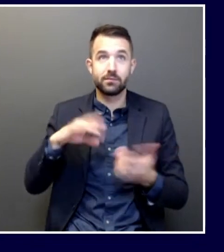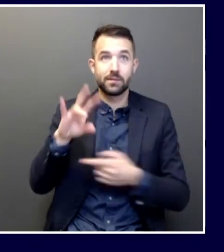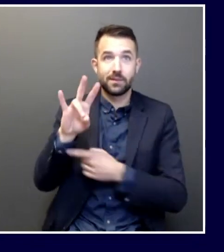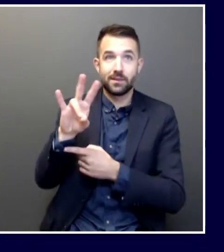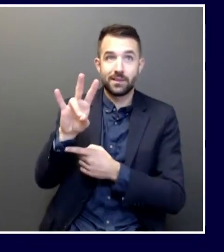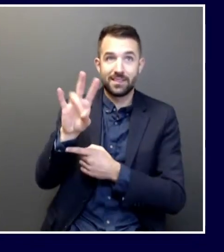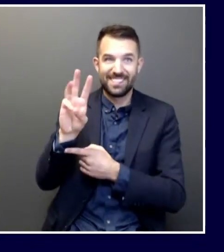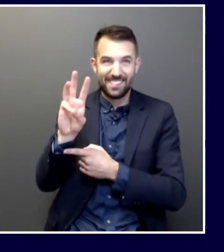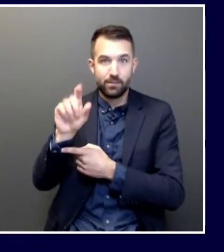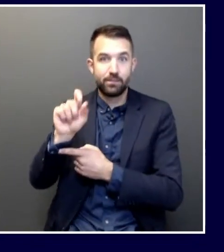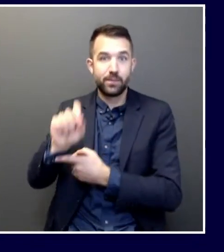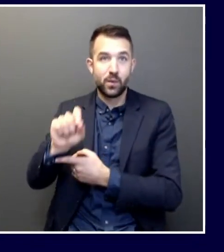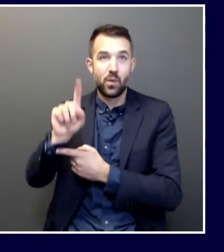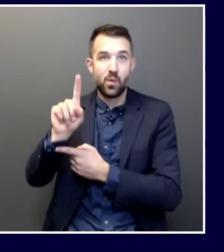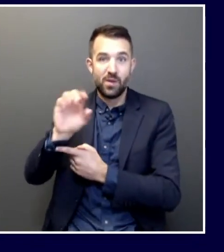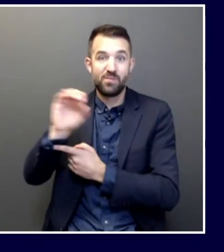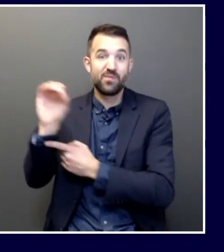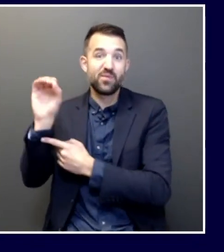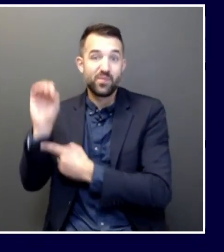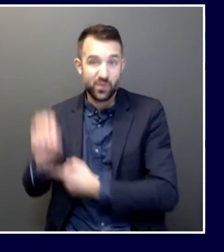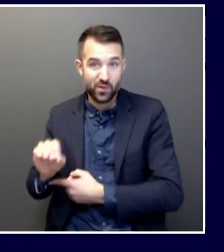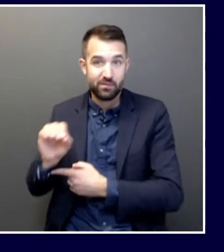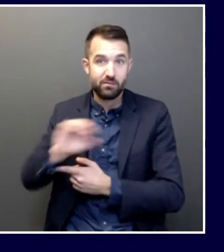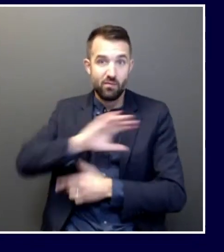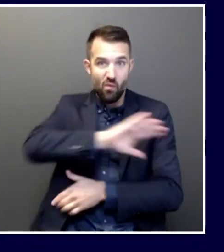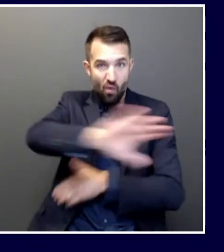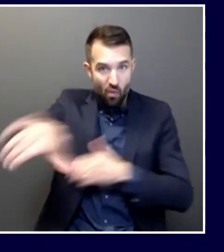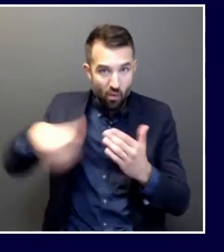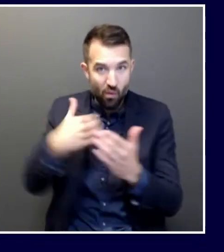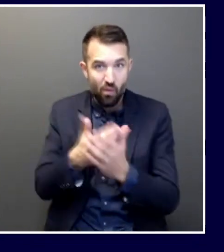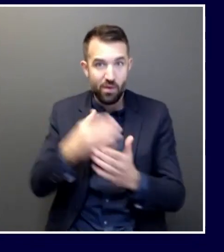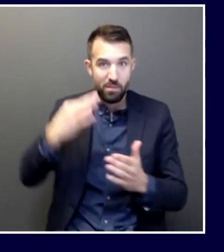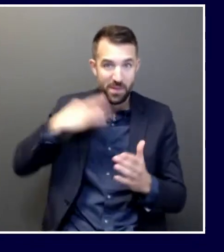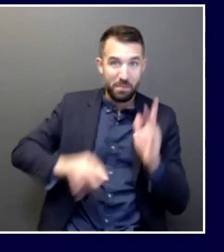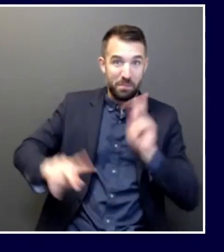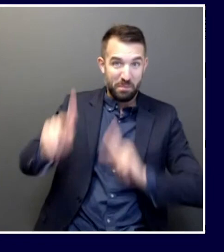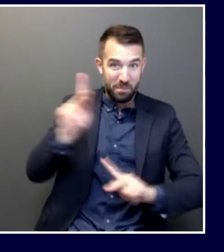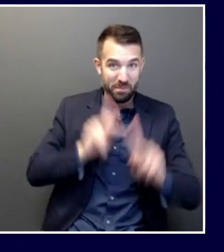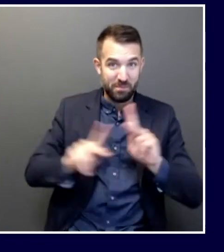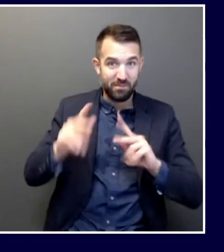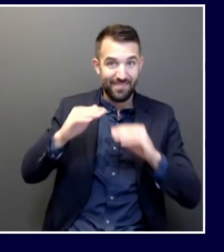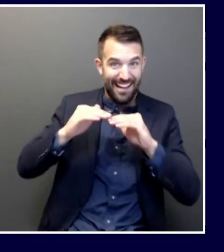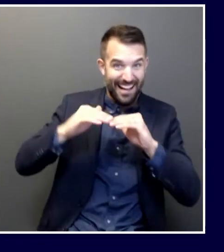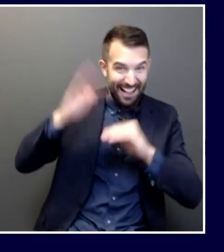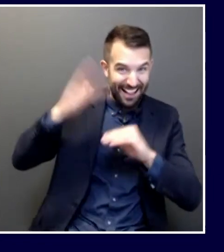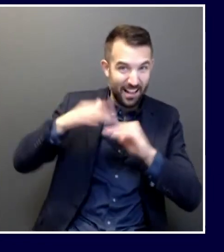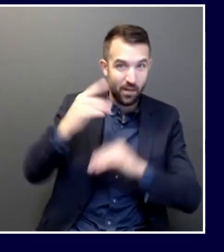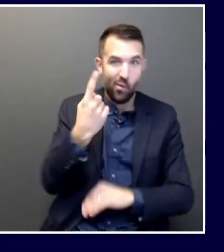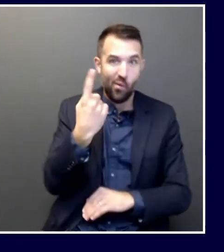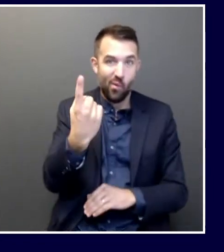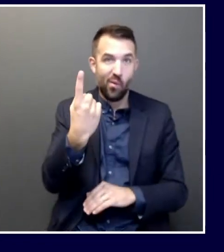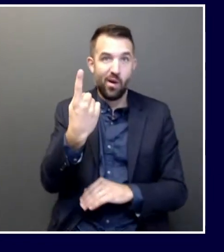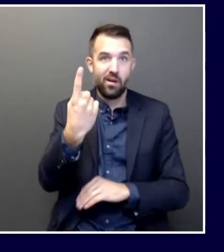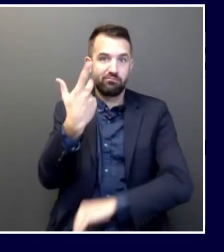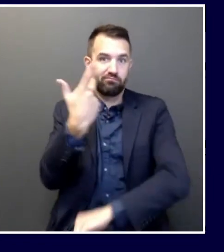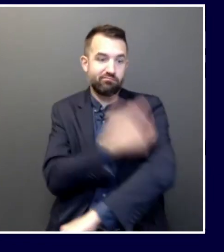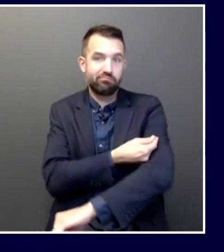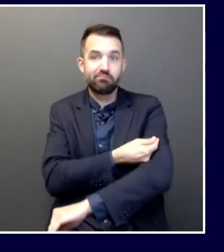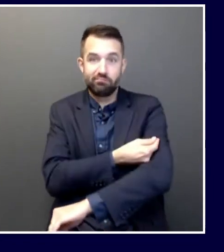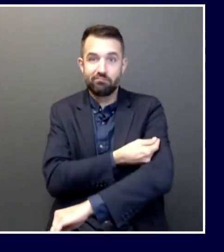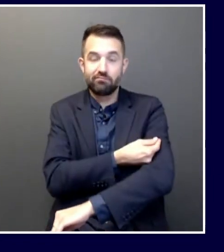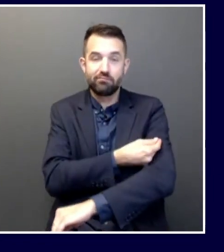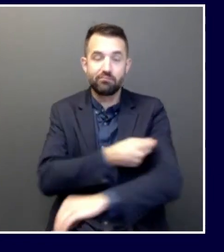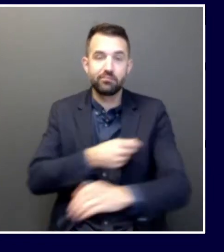76.1% of every single person in Maine has received at least 1 dose of COVID-19 vaccine. And